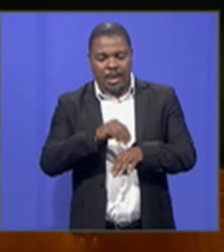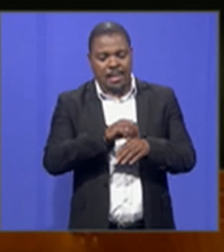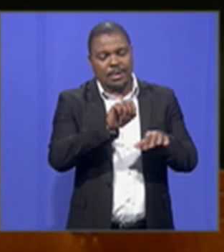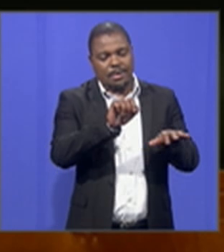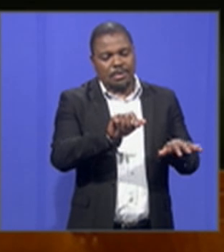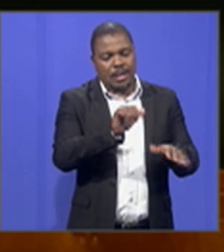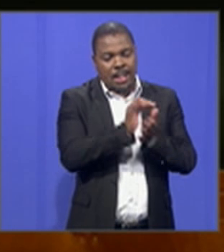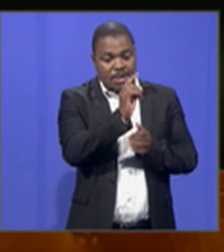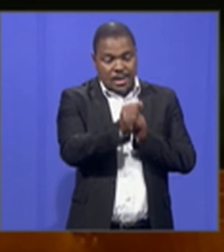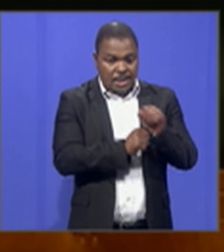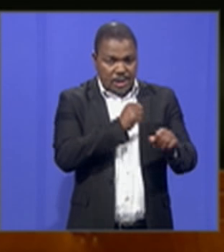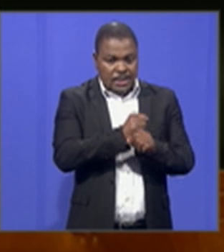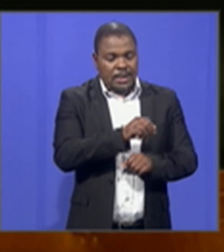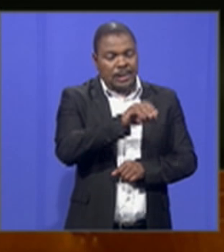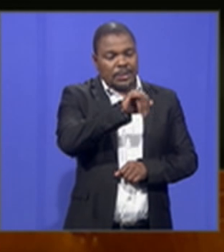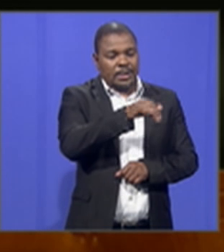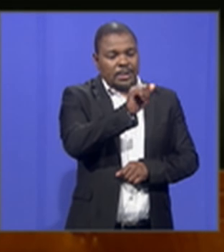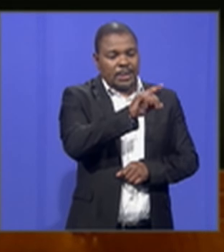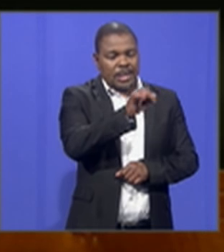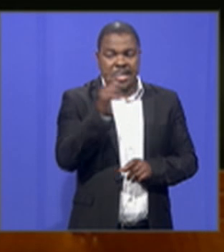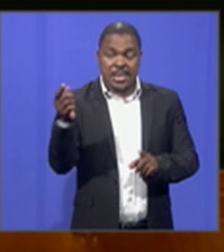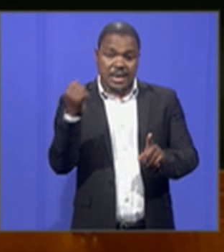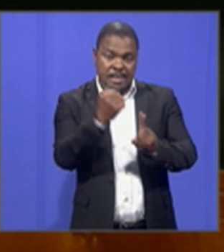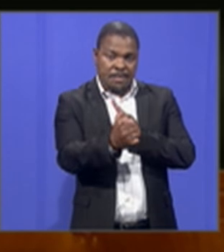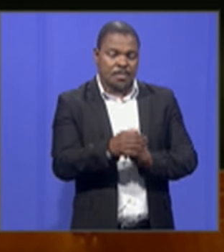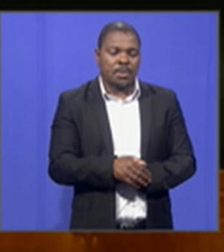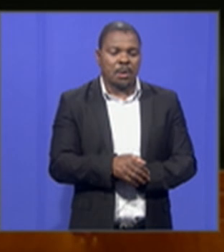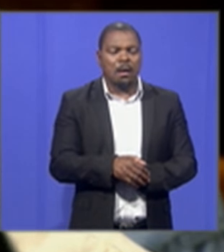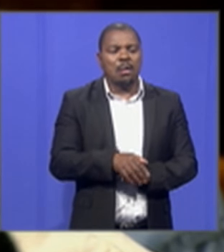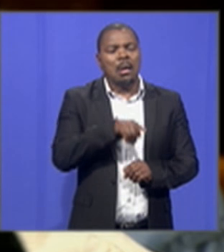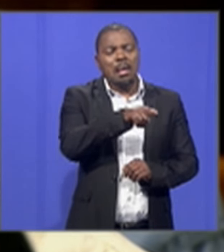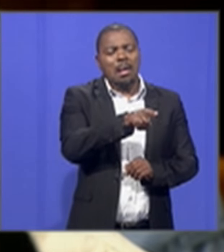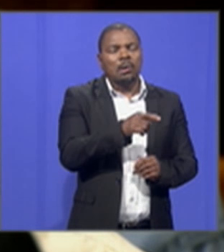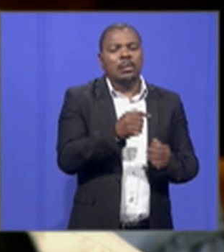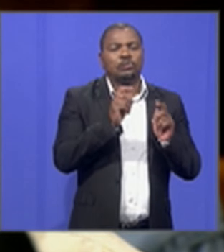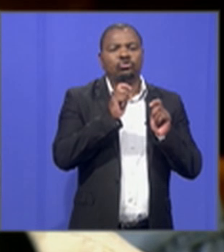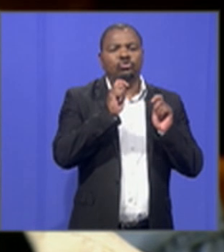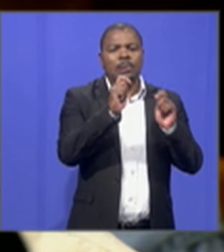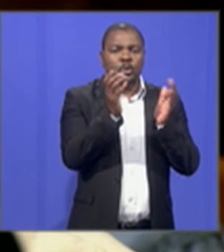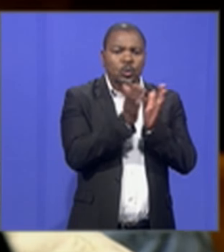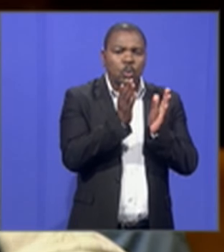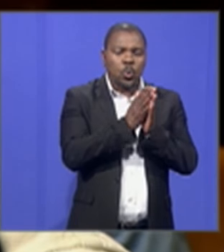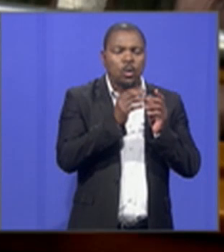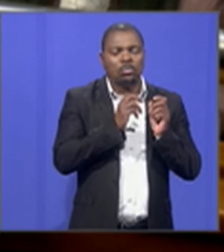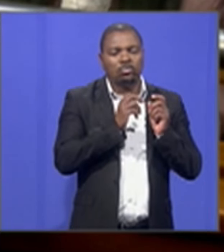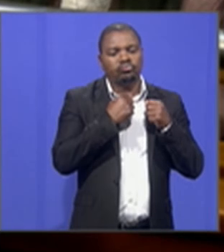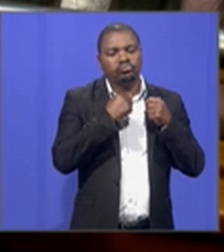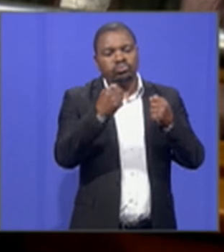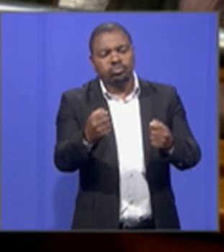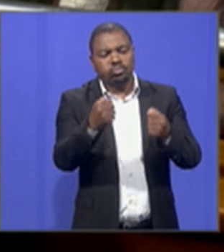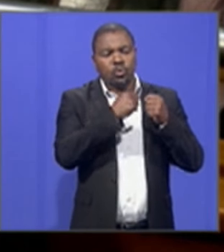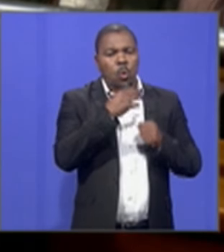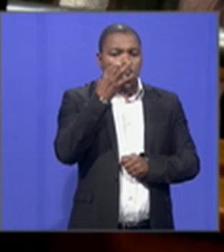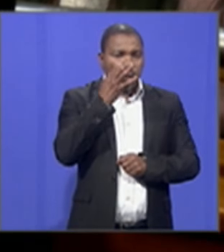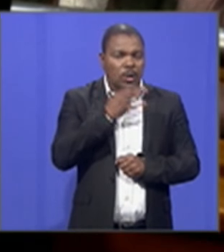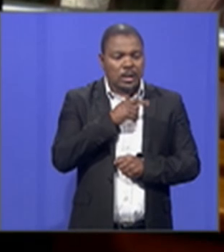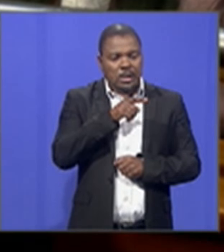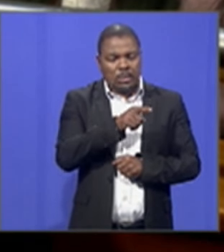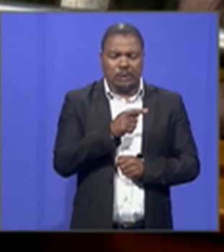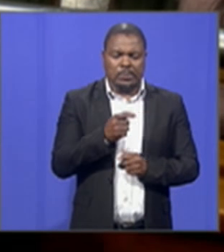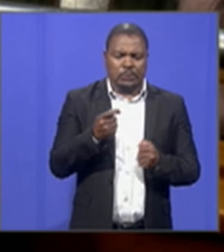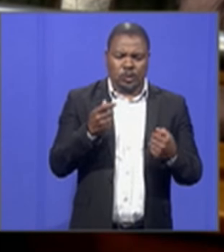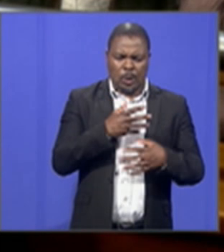Lee. Mootledi wa senamelwa sa barutwana seo se bego se sepetša Jayden Lee o tlhalošitše ka moo lehu la gagwe le ile go la dira gore